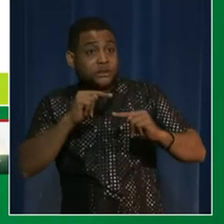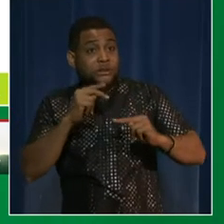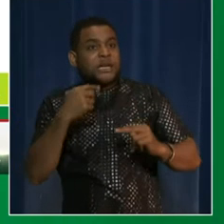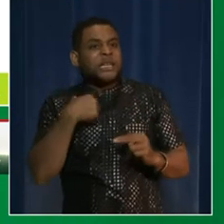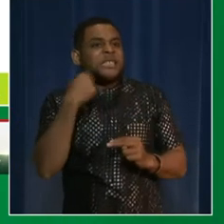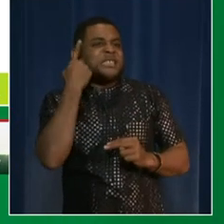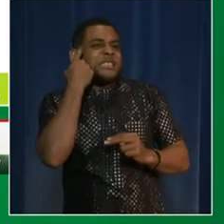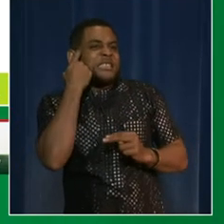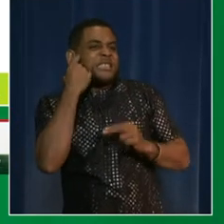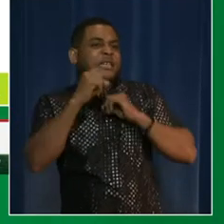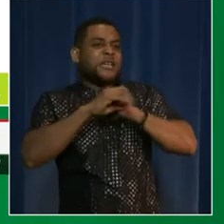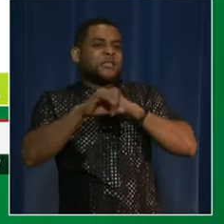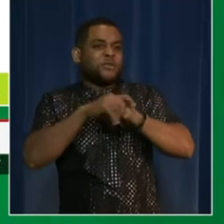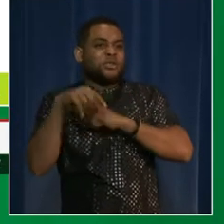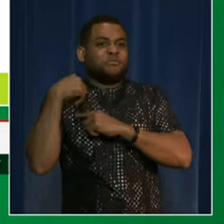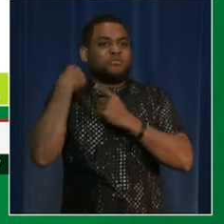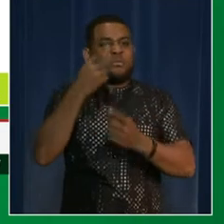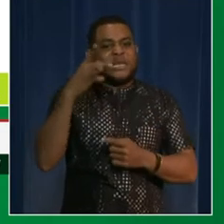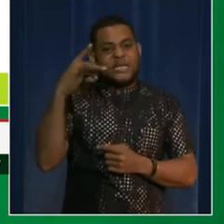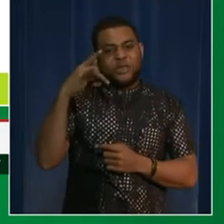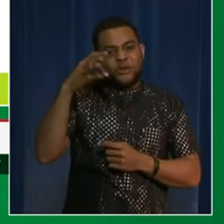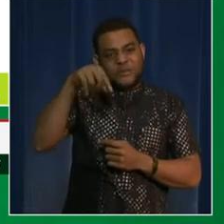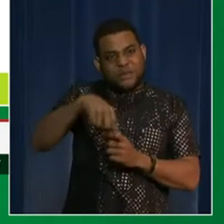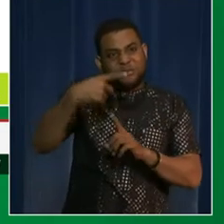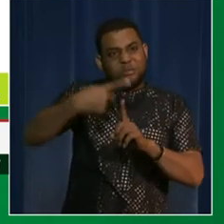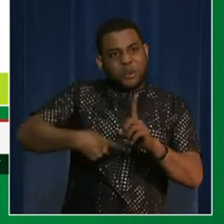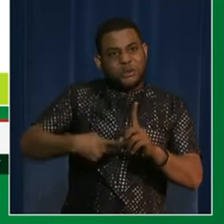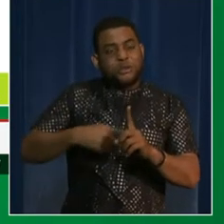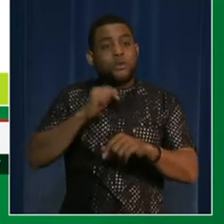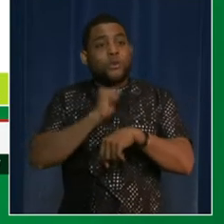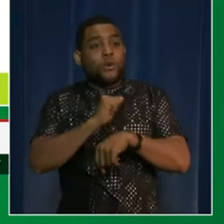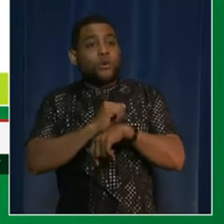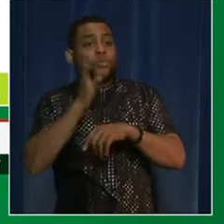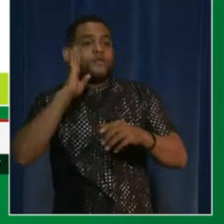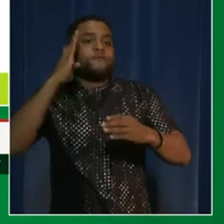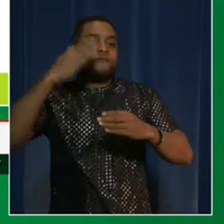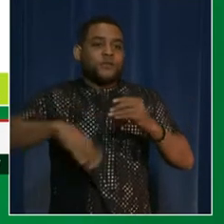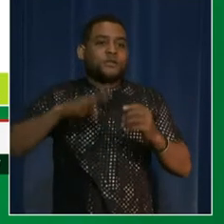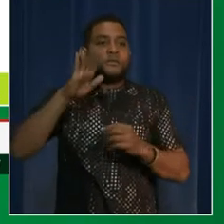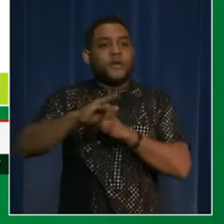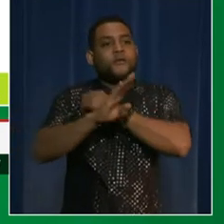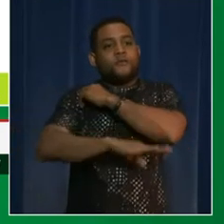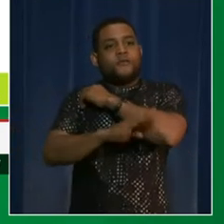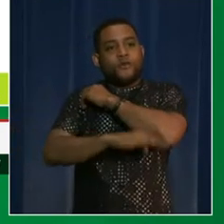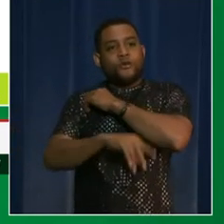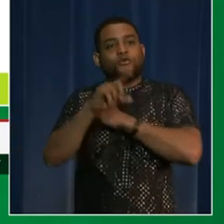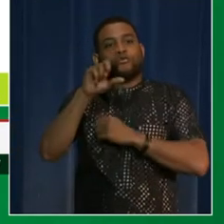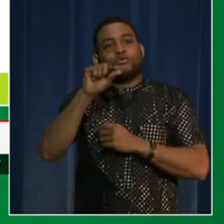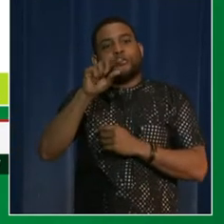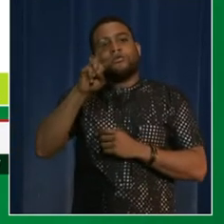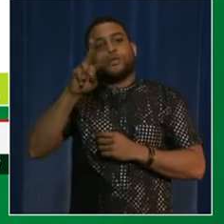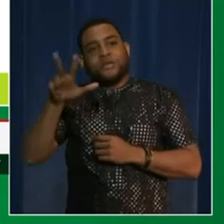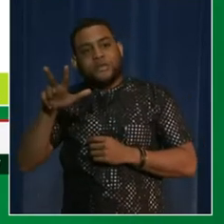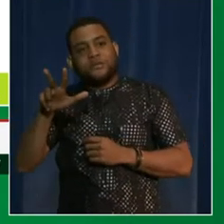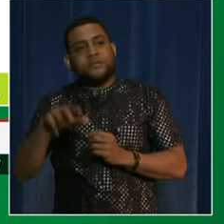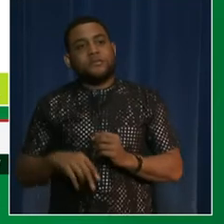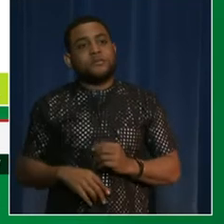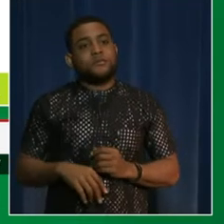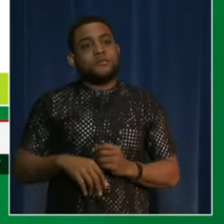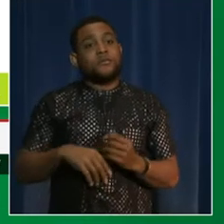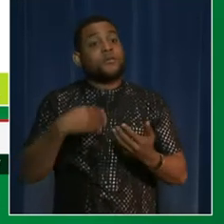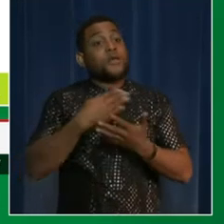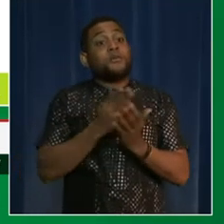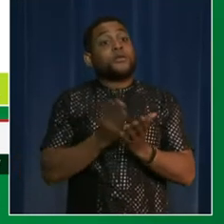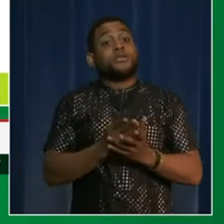month, and work is anticipated to be completed by fall of 2023. The budget is